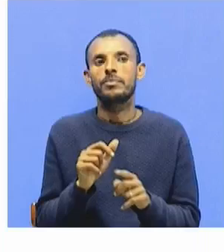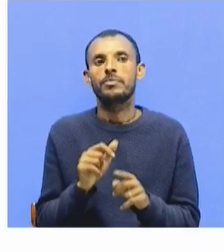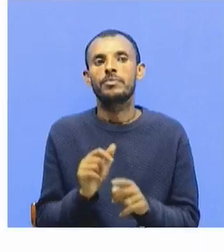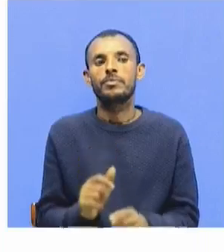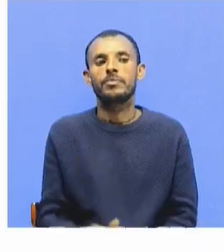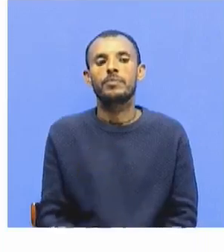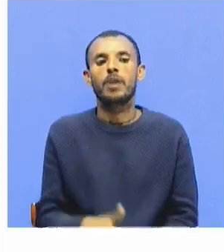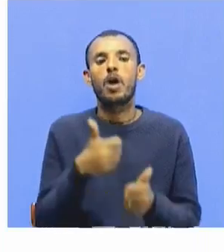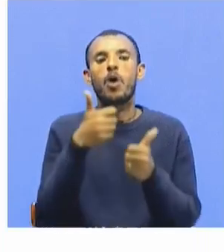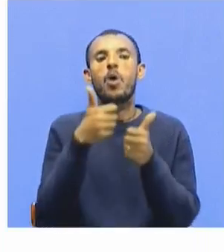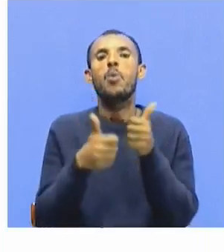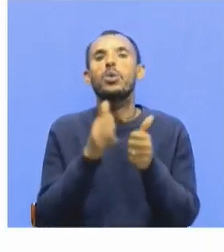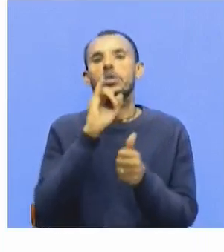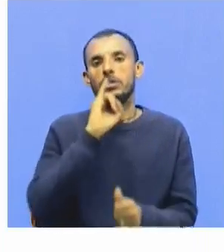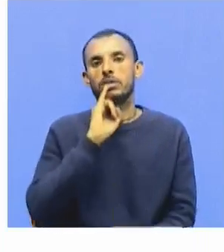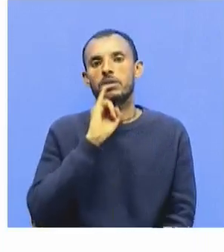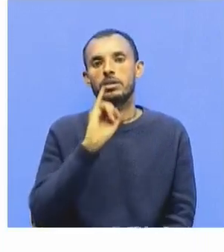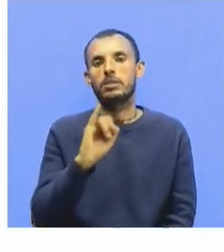which is,